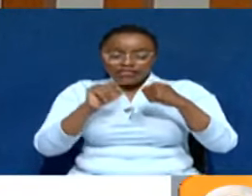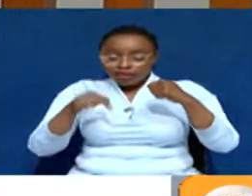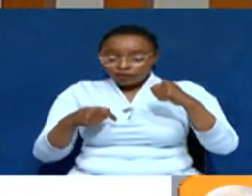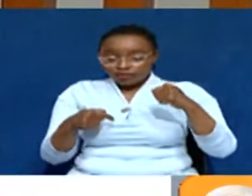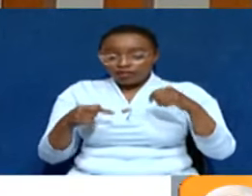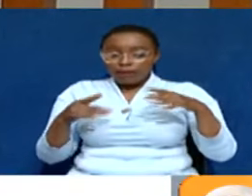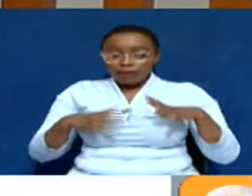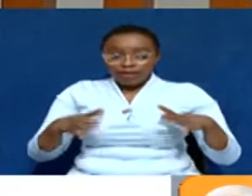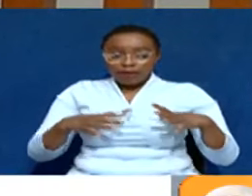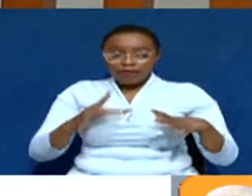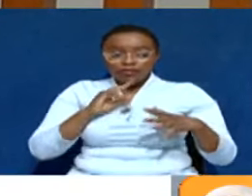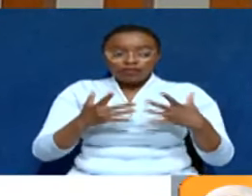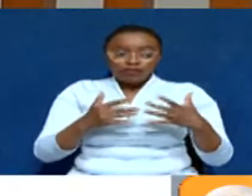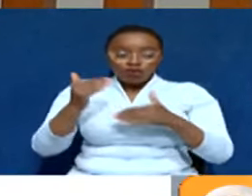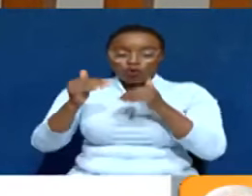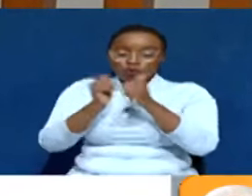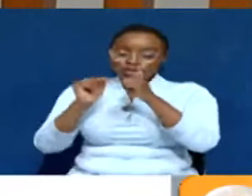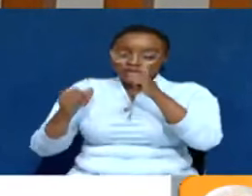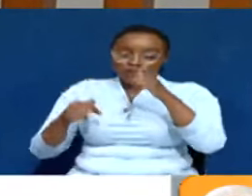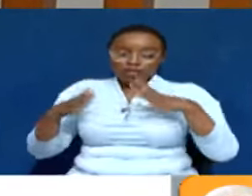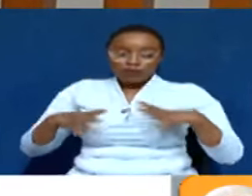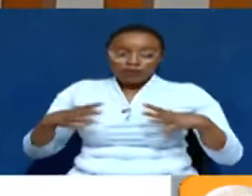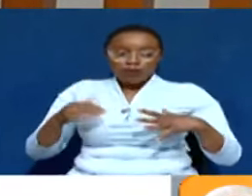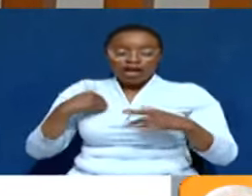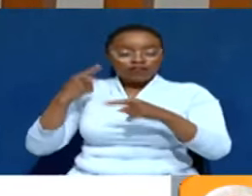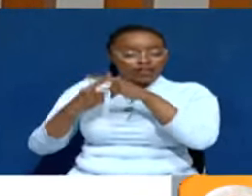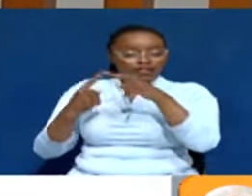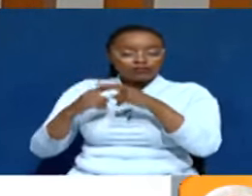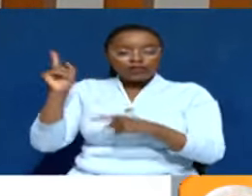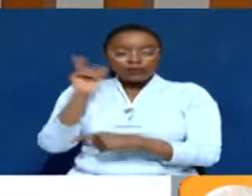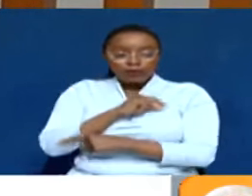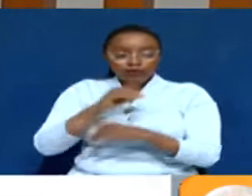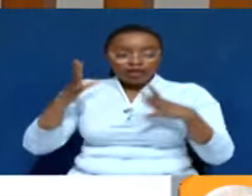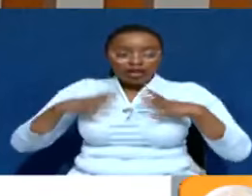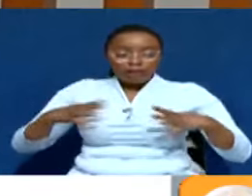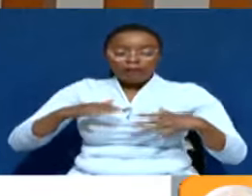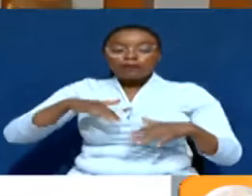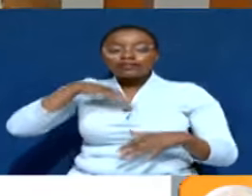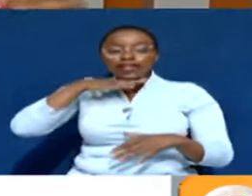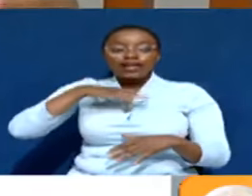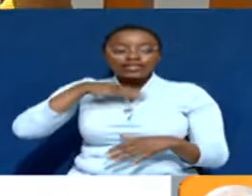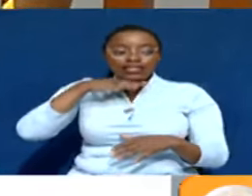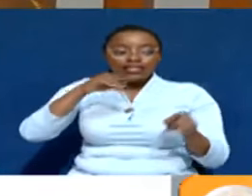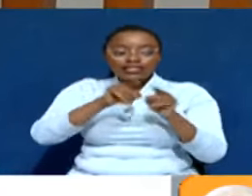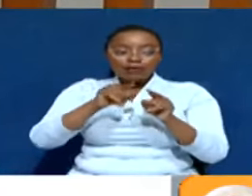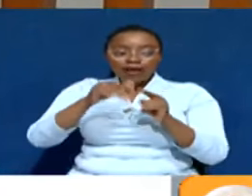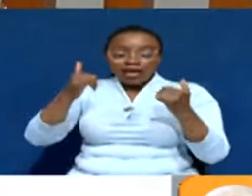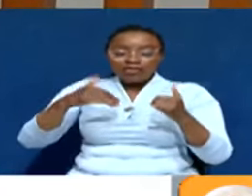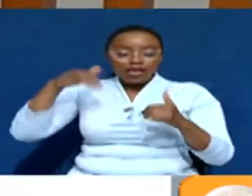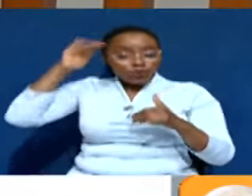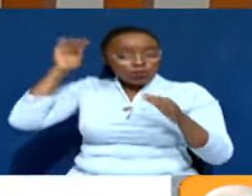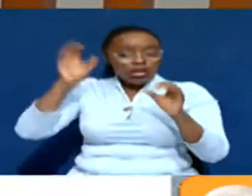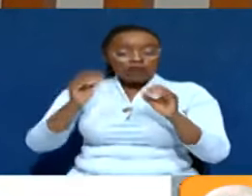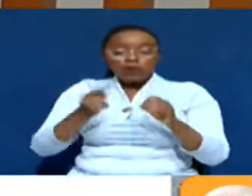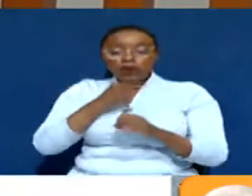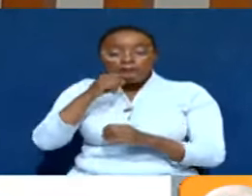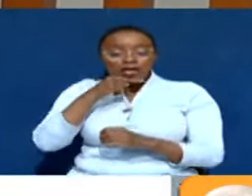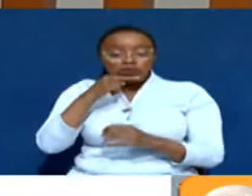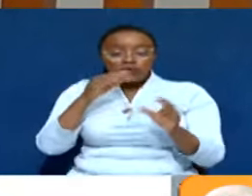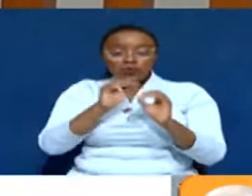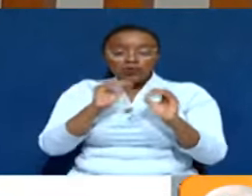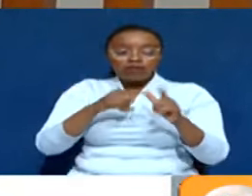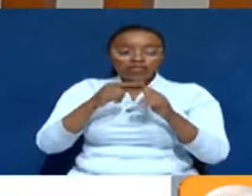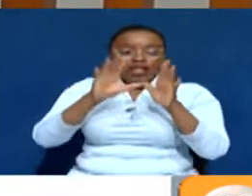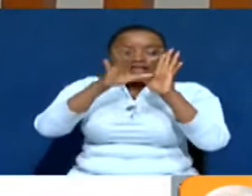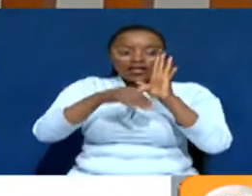out of 97,000 naweza sema like almost 10,000 washapita hizi vitu zote. Yeah. People have been dying. Hata kuna wengine hamtasikia, haitasemekana.